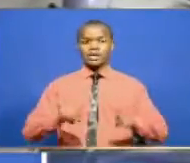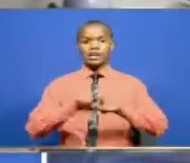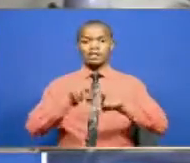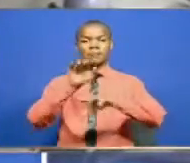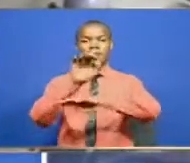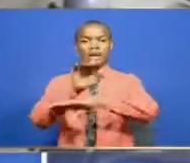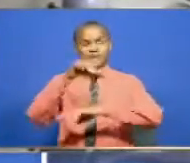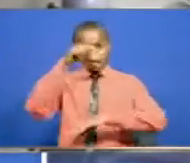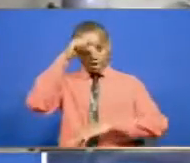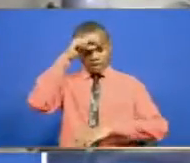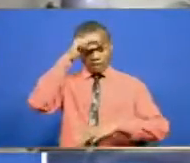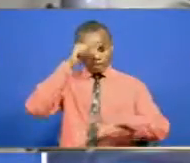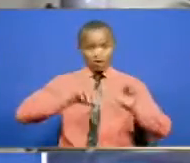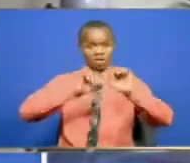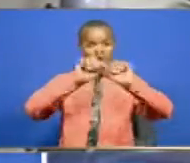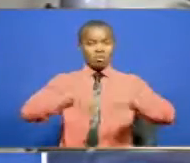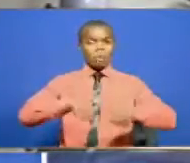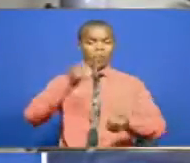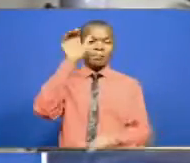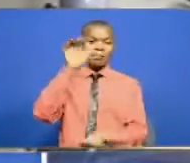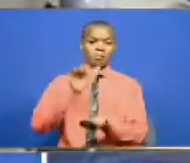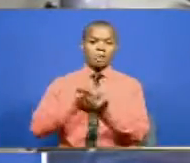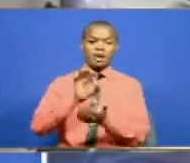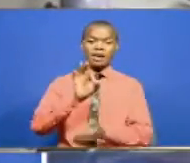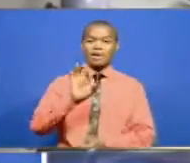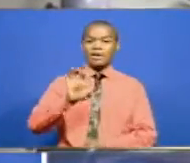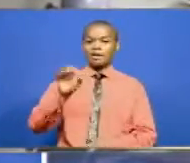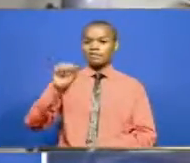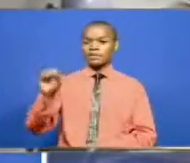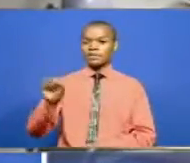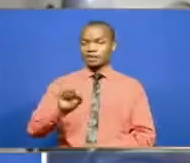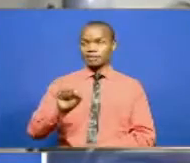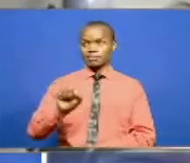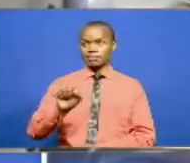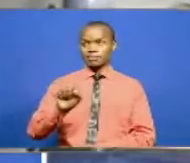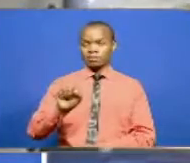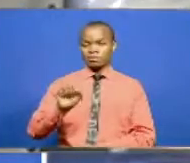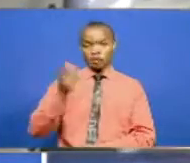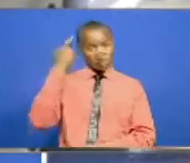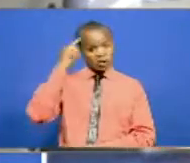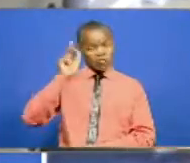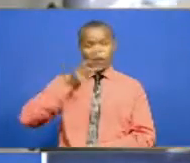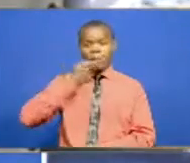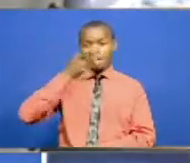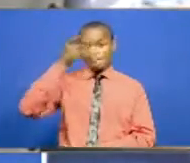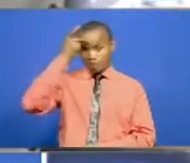to consider waiving school fees. School fees are arrears for parents